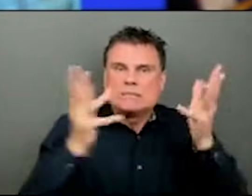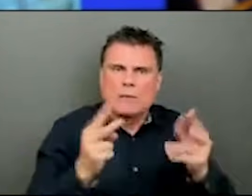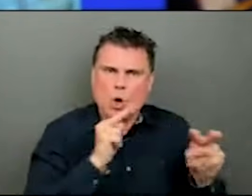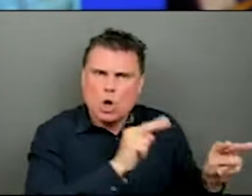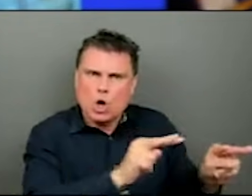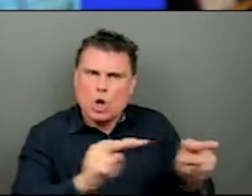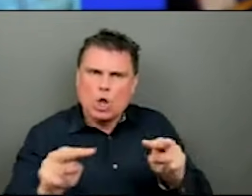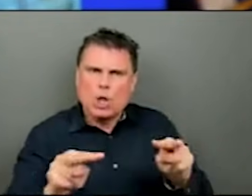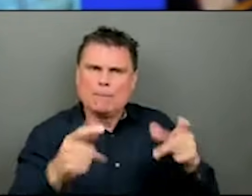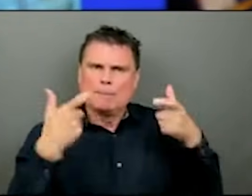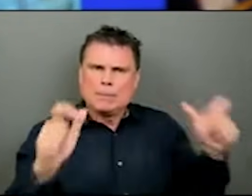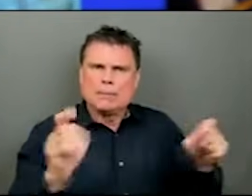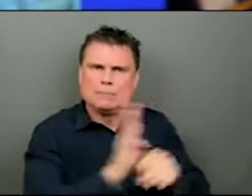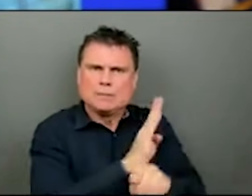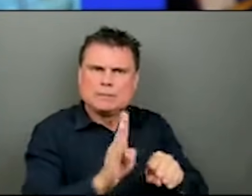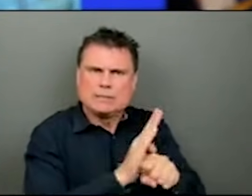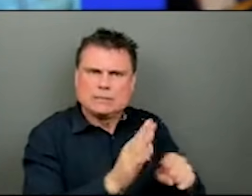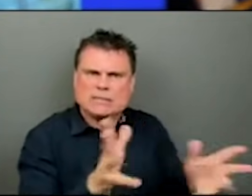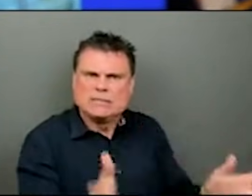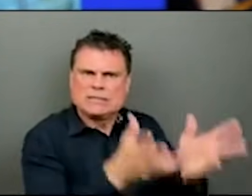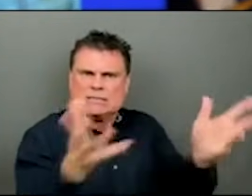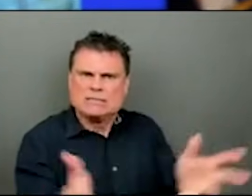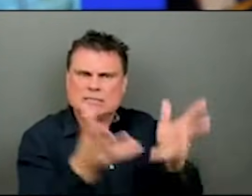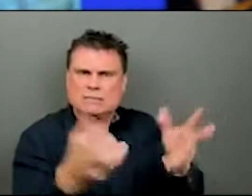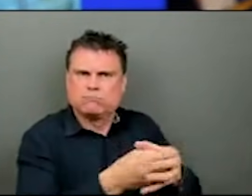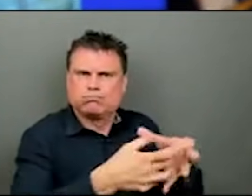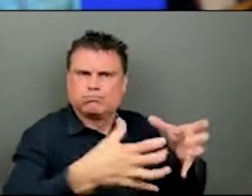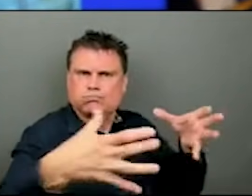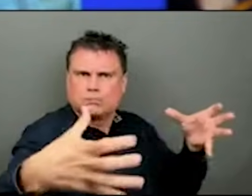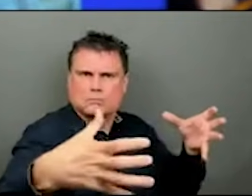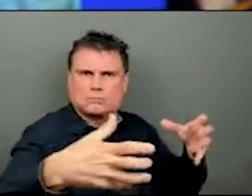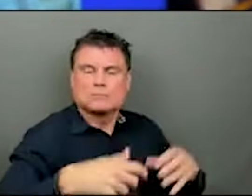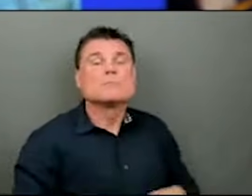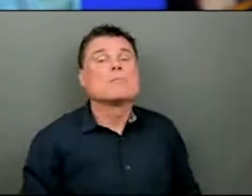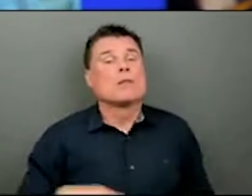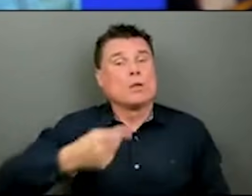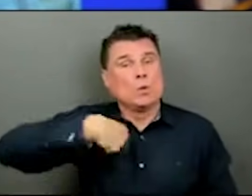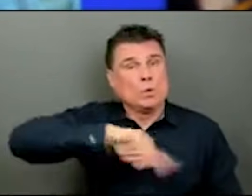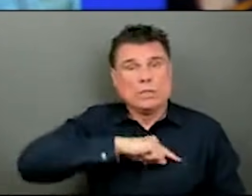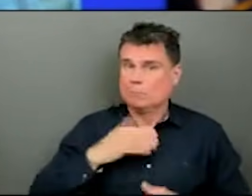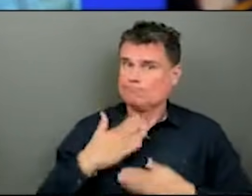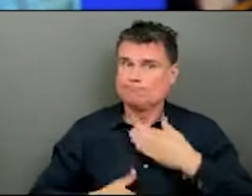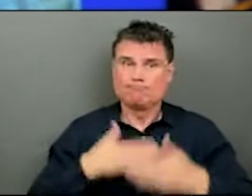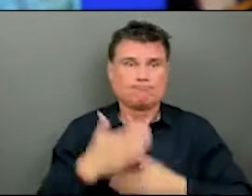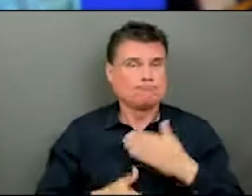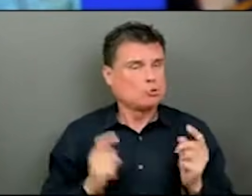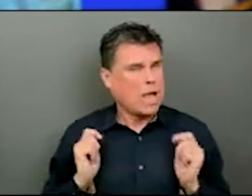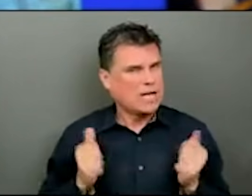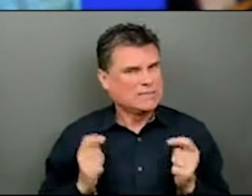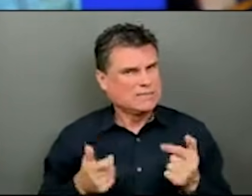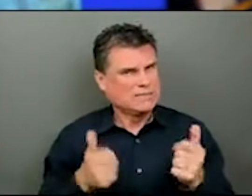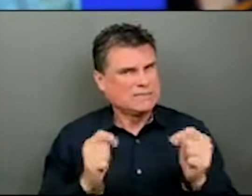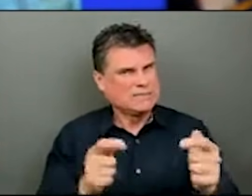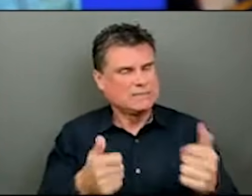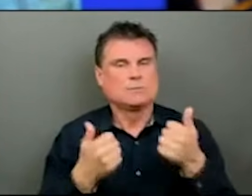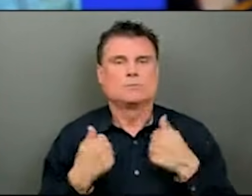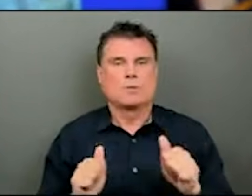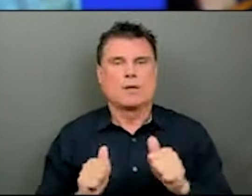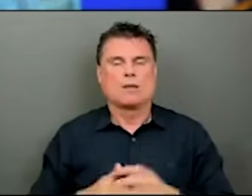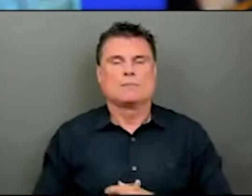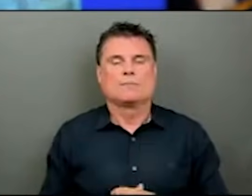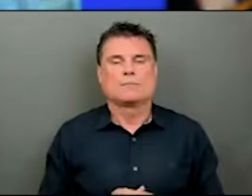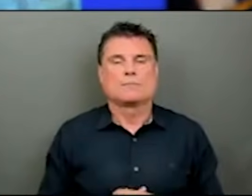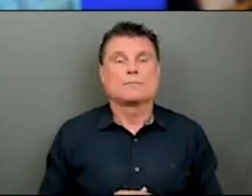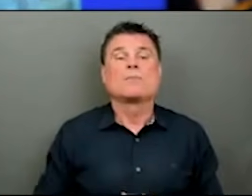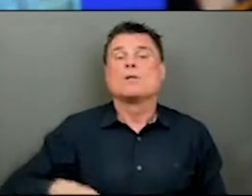to British Columbians, but indeed the world. I believe we're moving as quickly as we can on a whole range of fronts. We have been absolutely